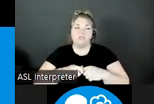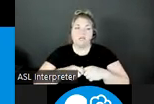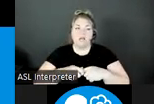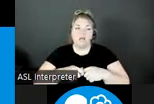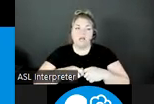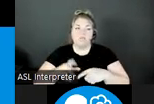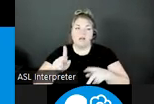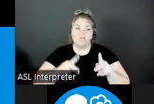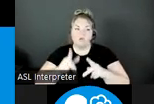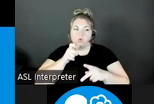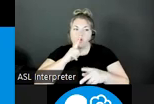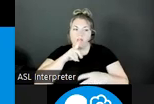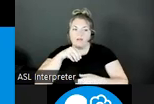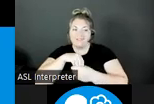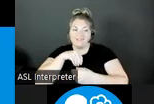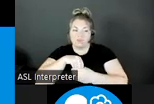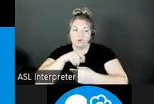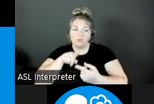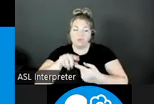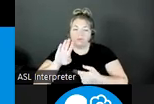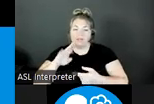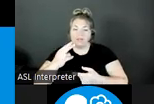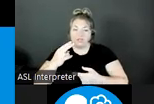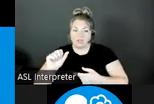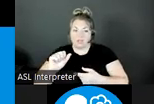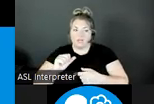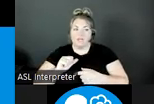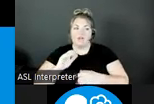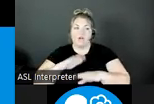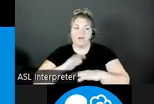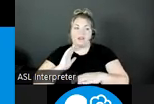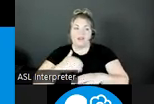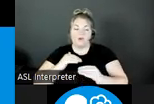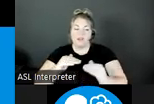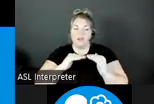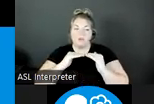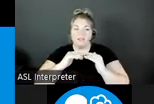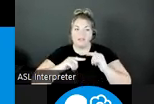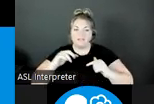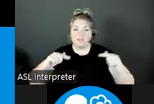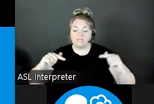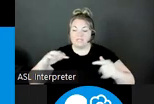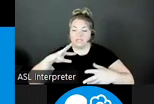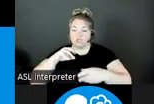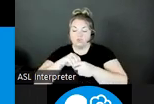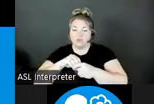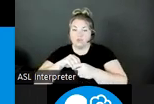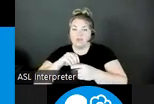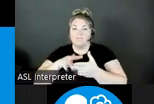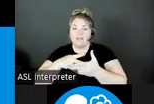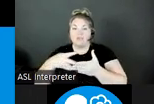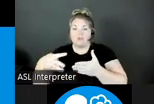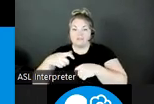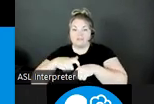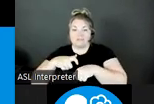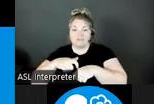Folks who are internal to the BHA on our equity, diversity, inclusion matrix team is